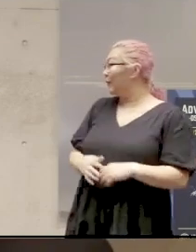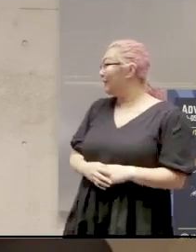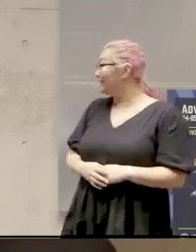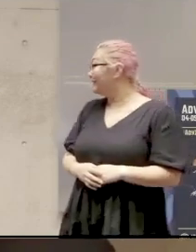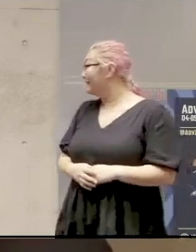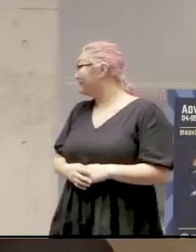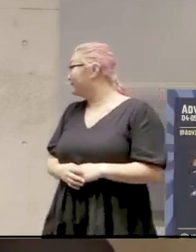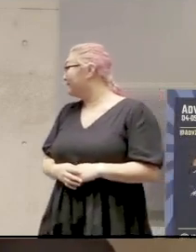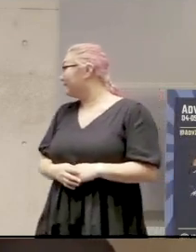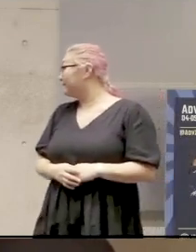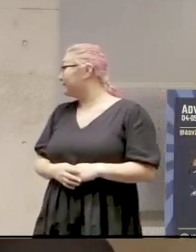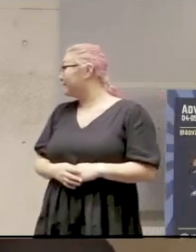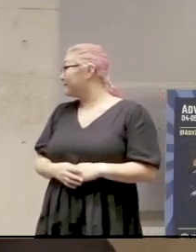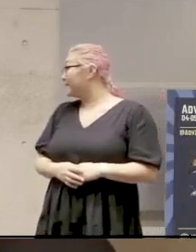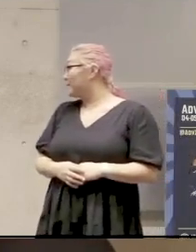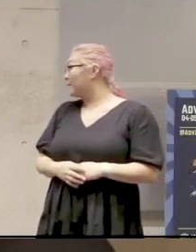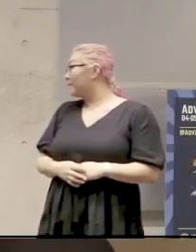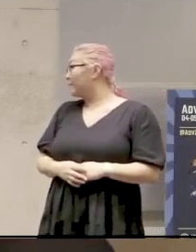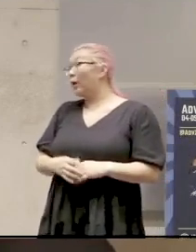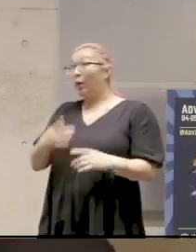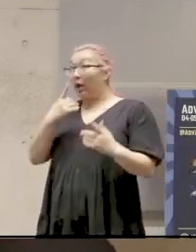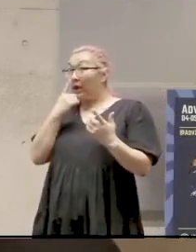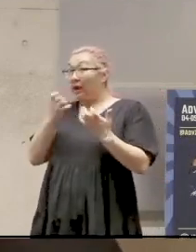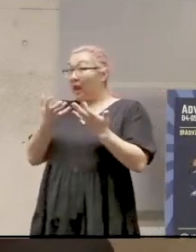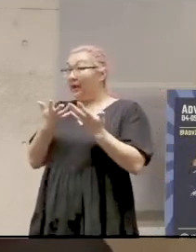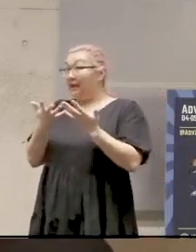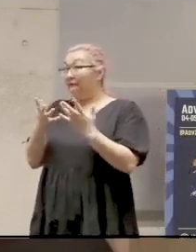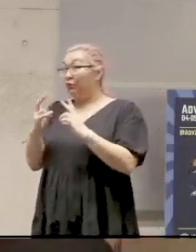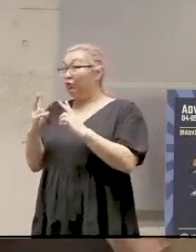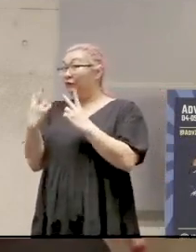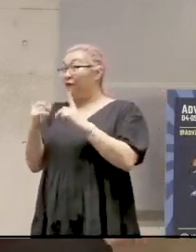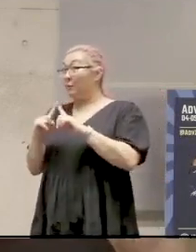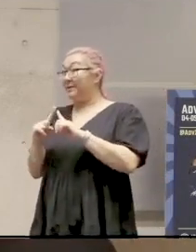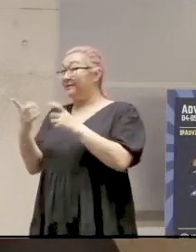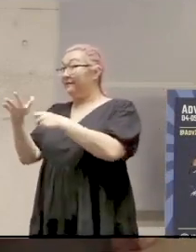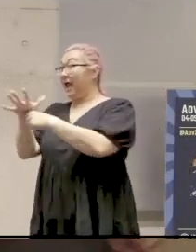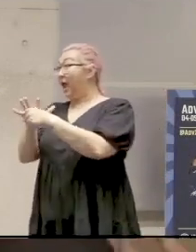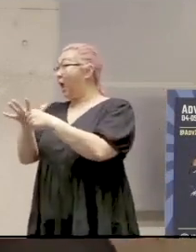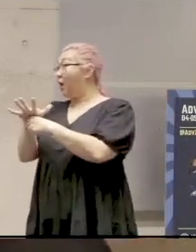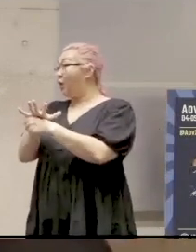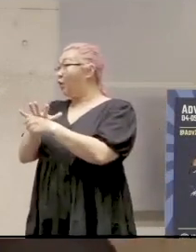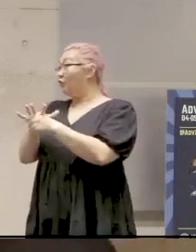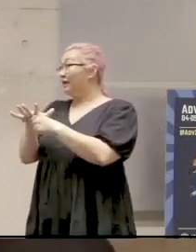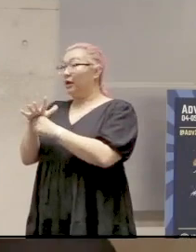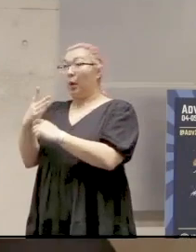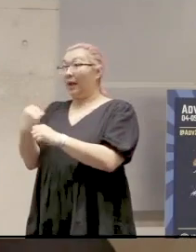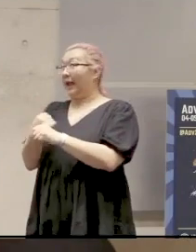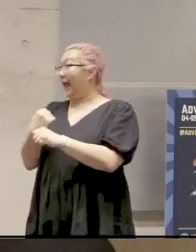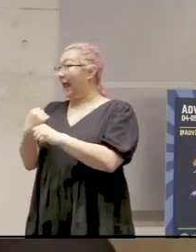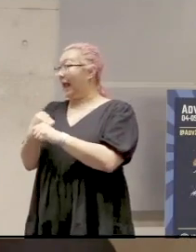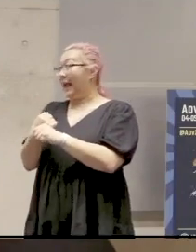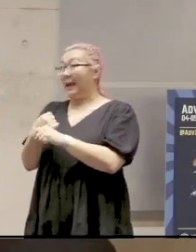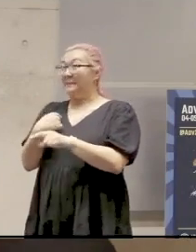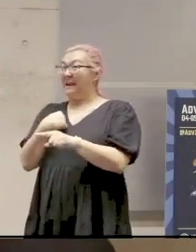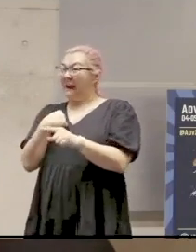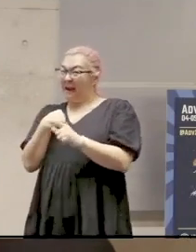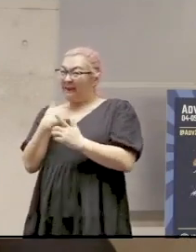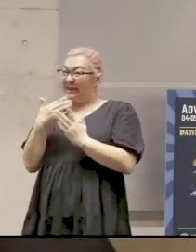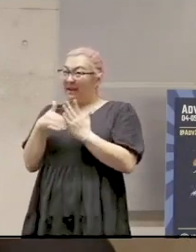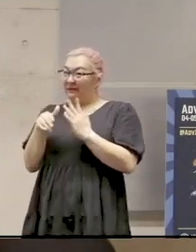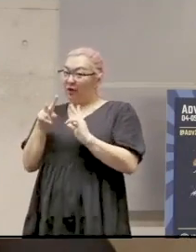area of entertainment. Ooh, yeah. I haven't seen a bad review for a performance I've done in games, which is very